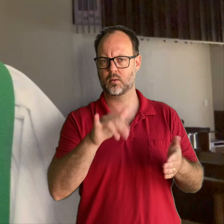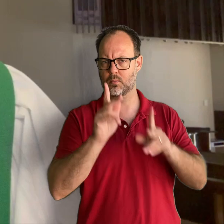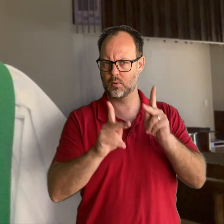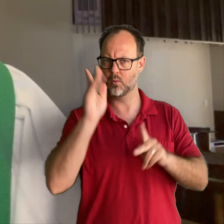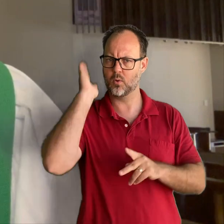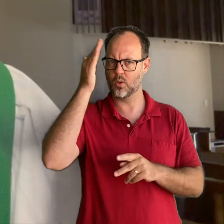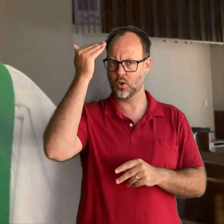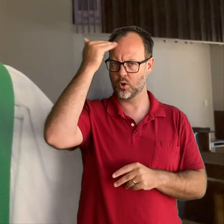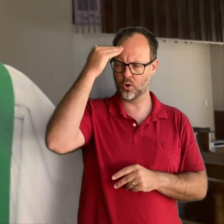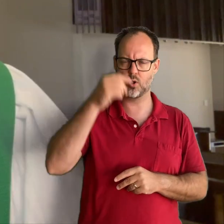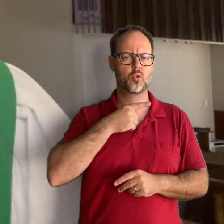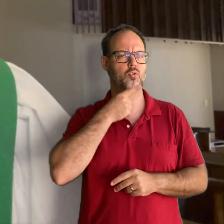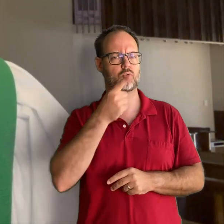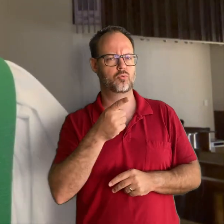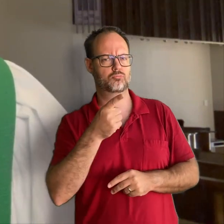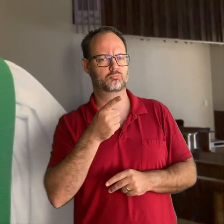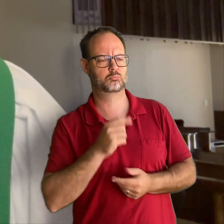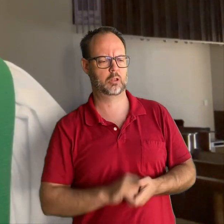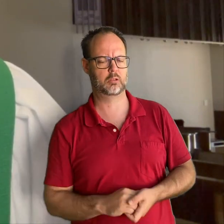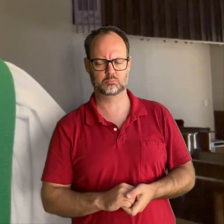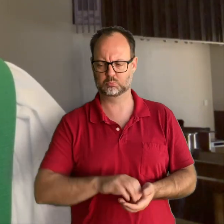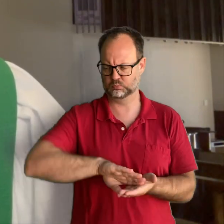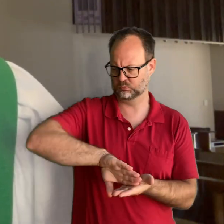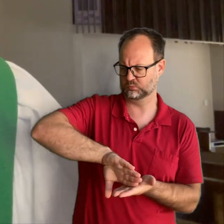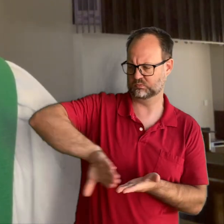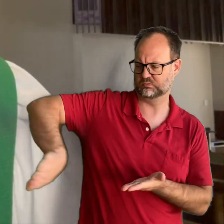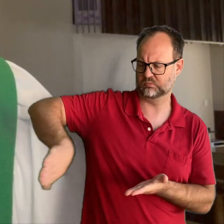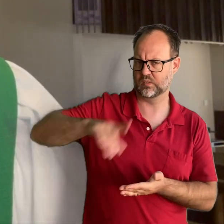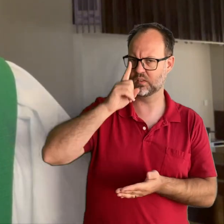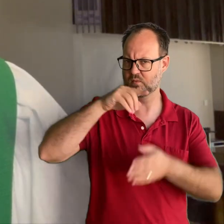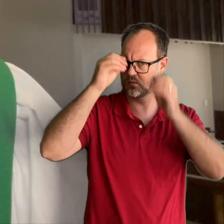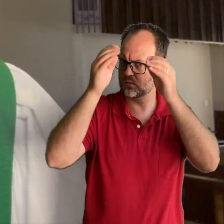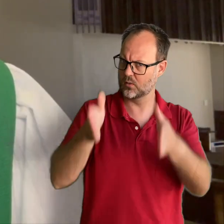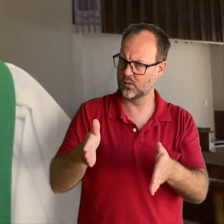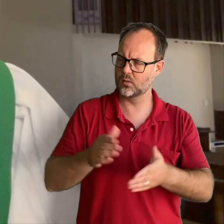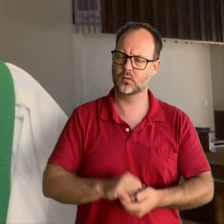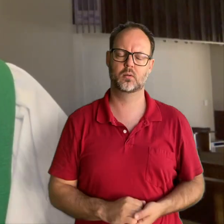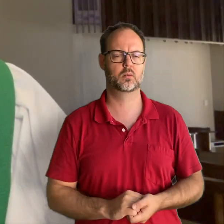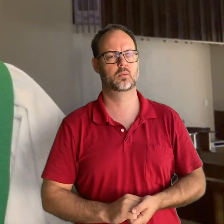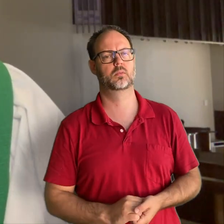truth and they would have nothing more to do with the false teachers.